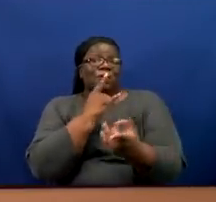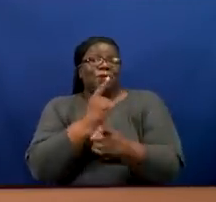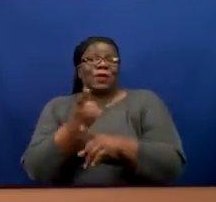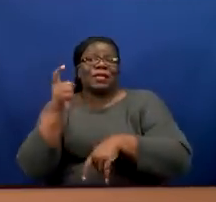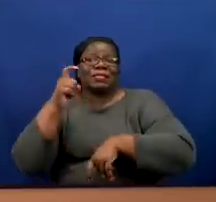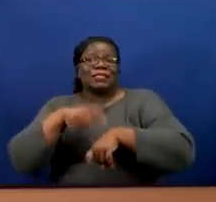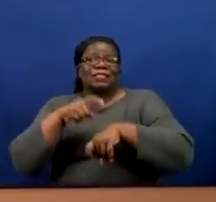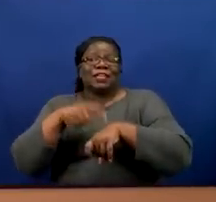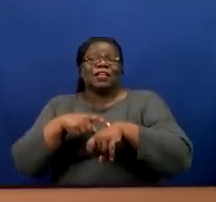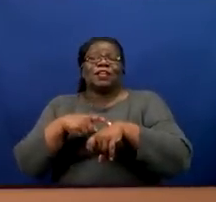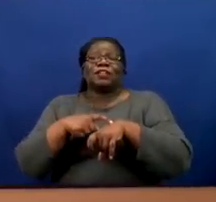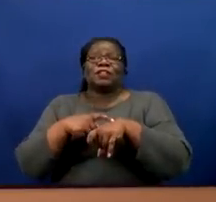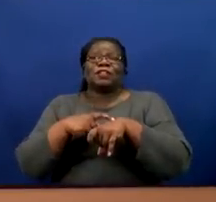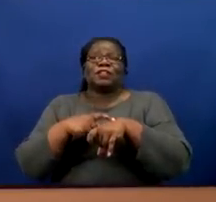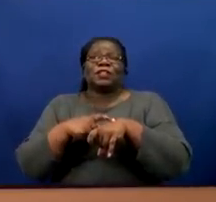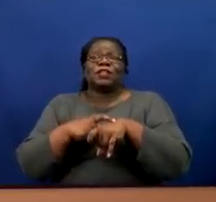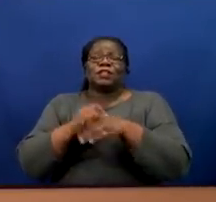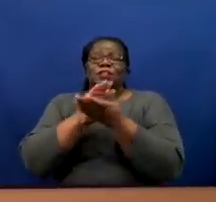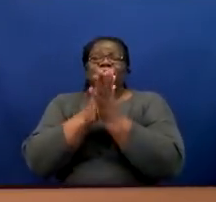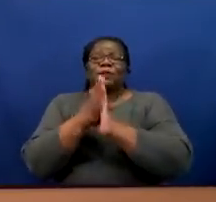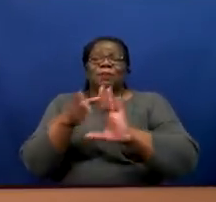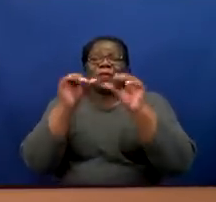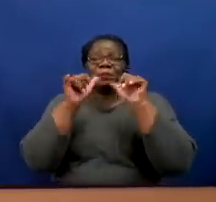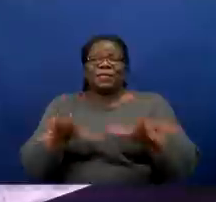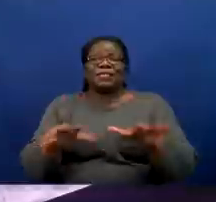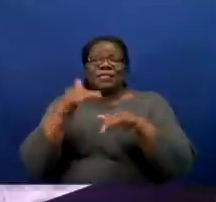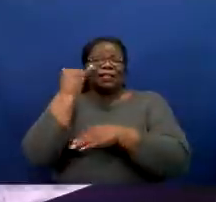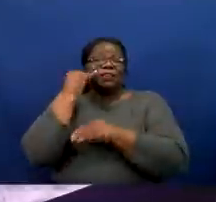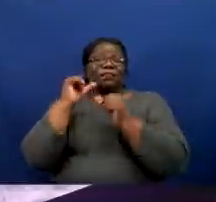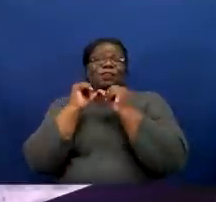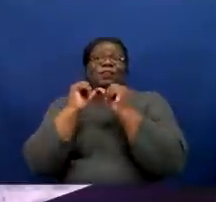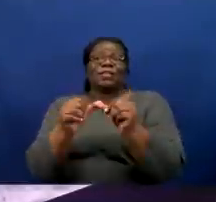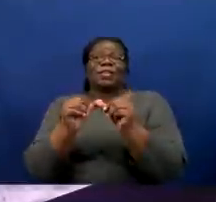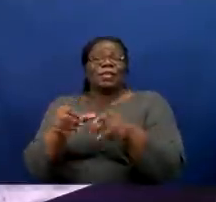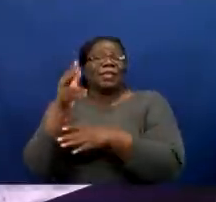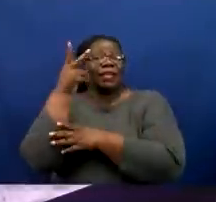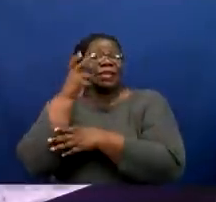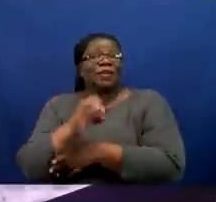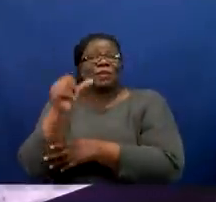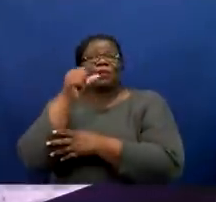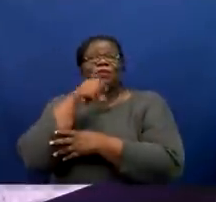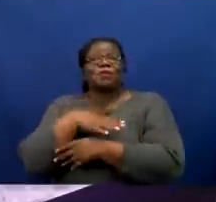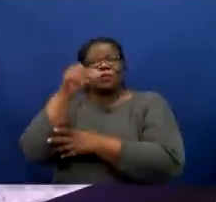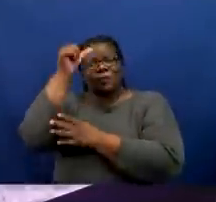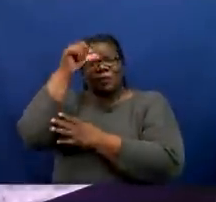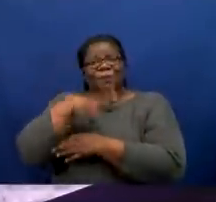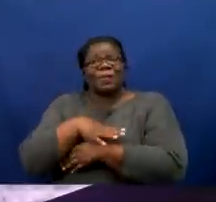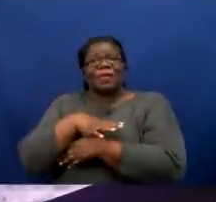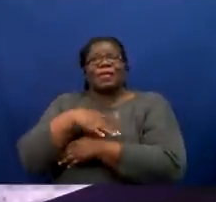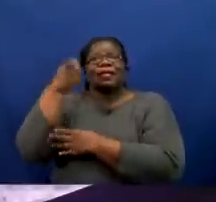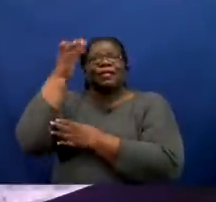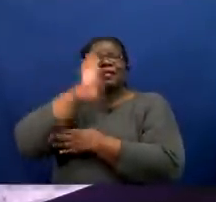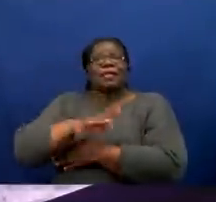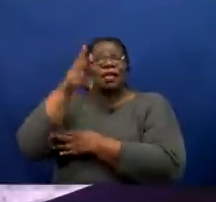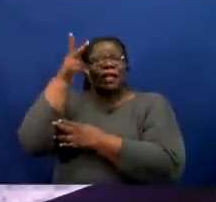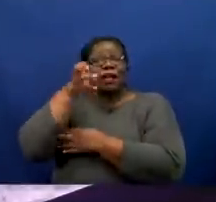season, you shall reap if you faint not. Hear me, woman. Hear me, man. He heard